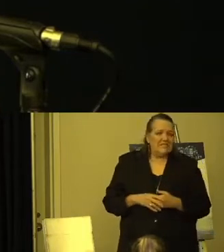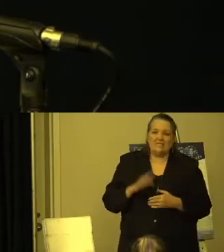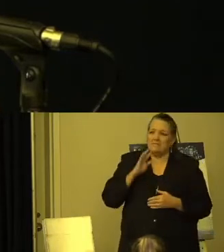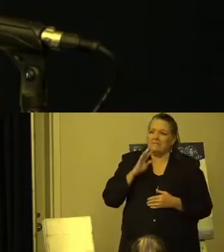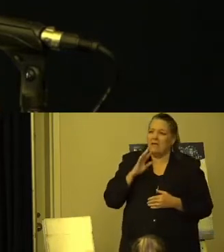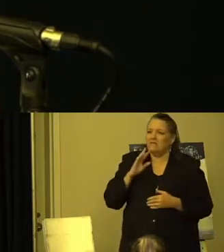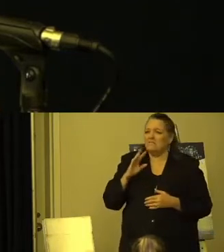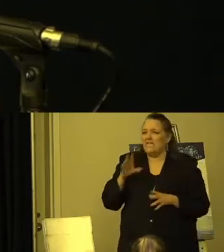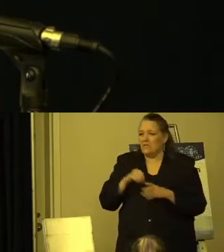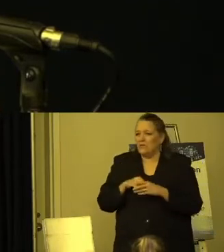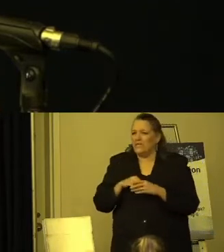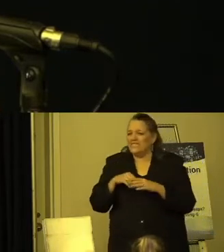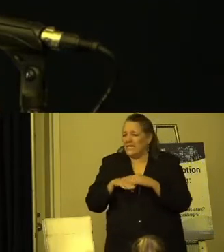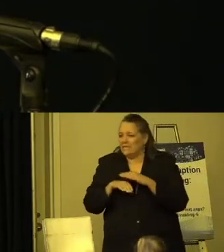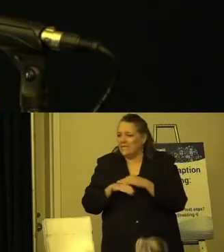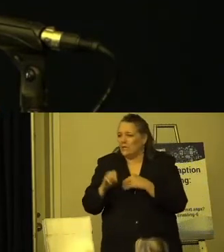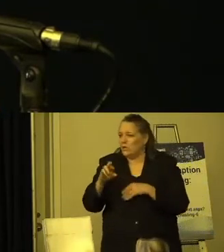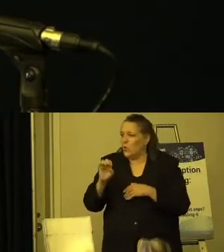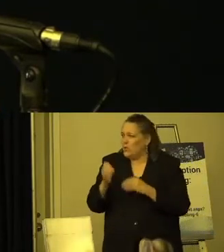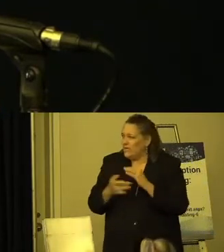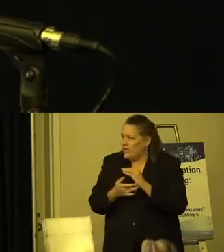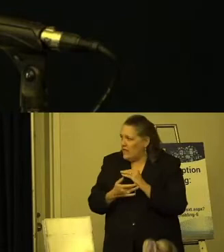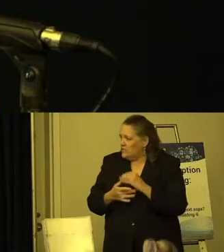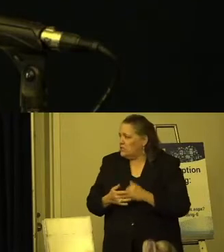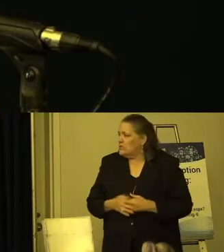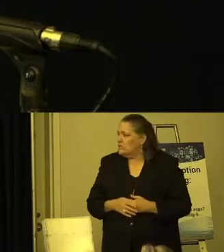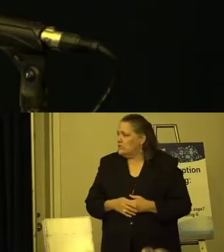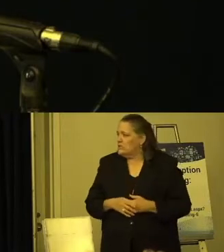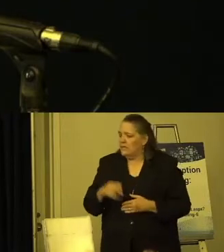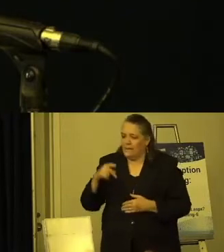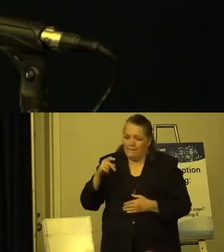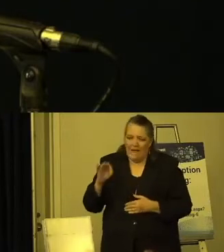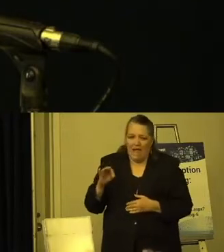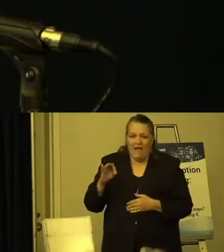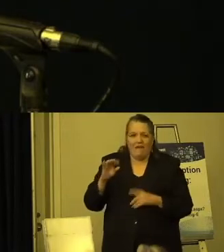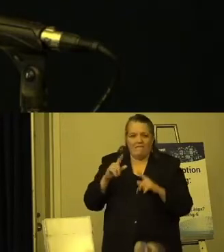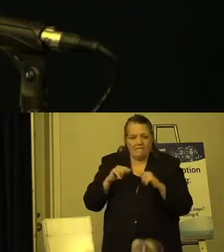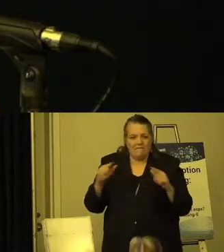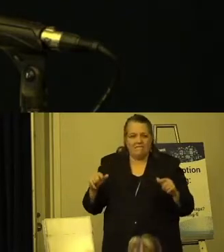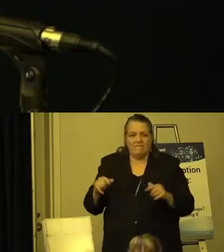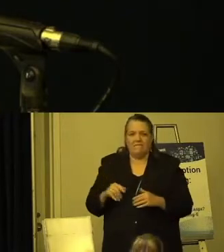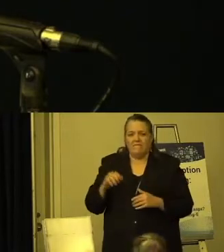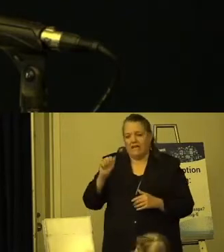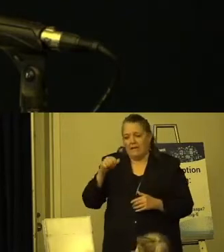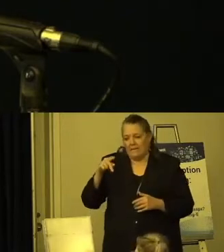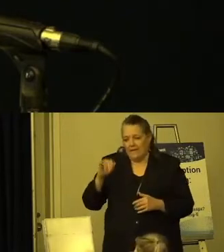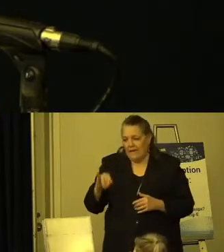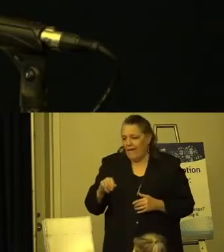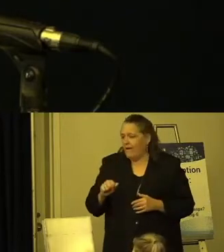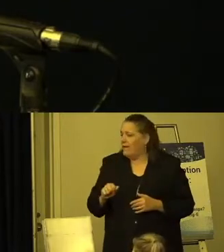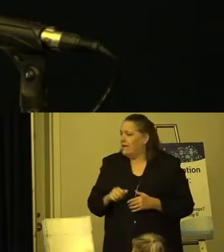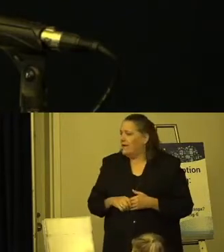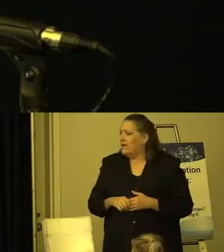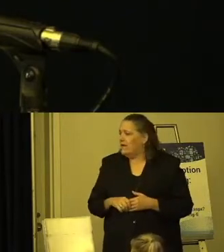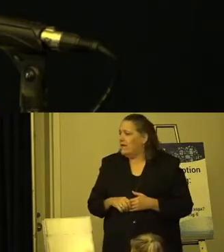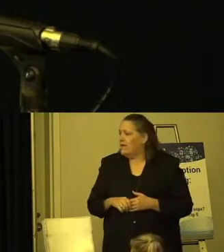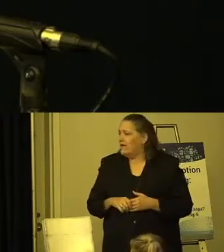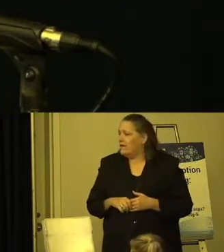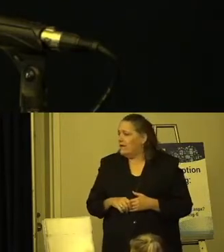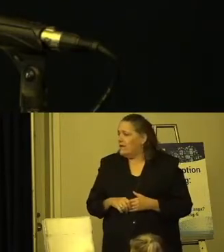accessibility features in the core technologies, ARIA, PF, all the history, APA now, but PF in the